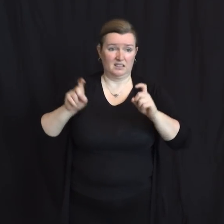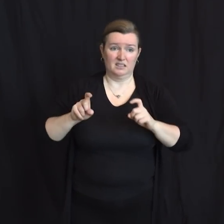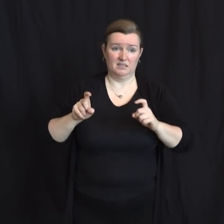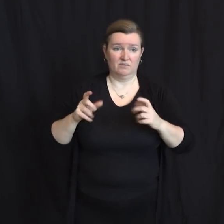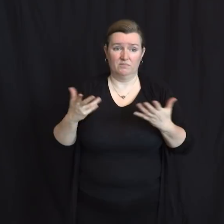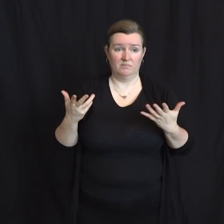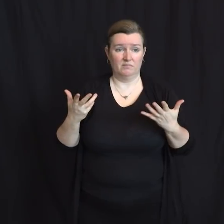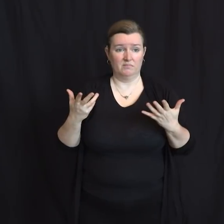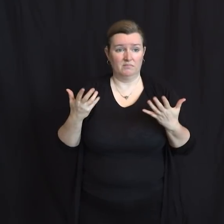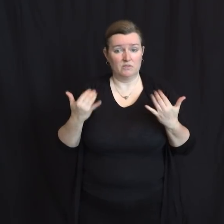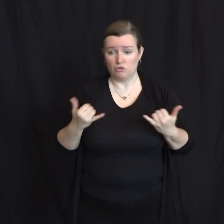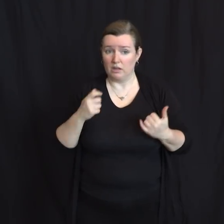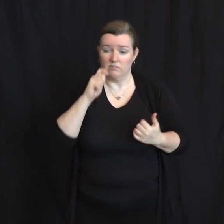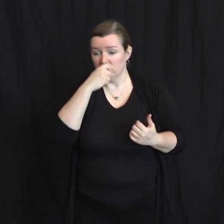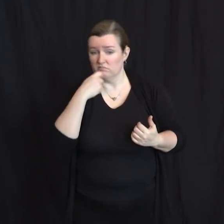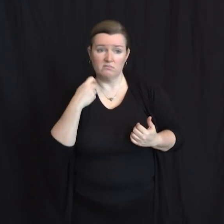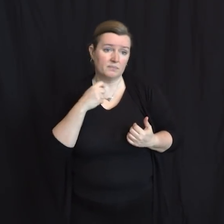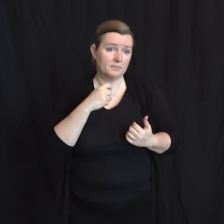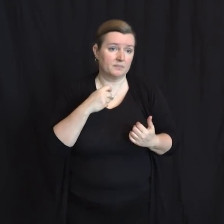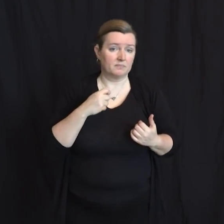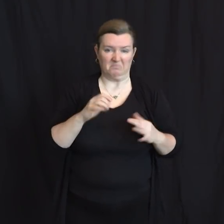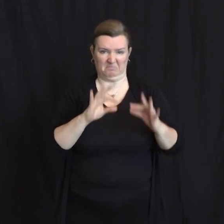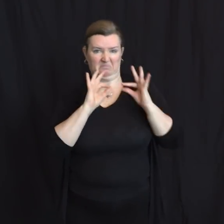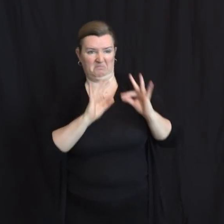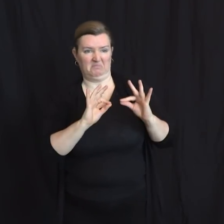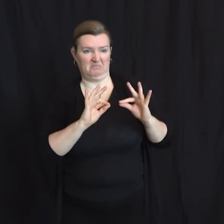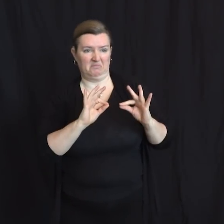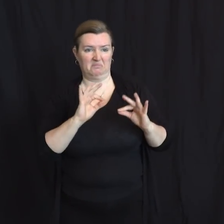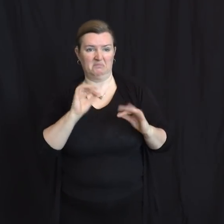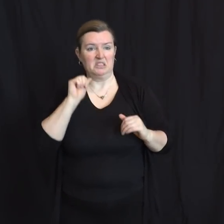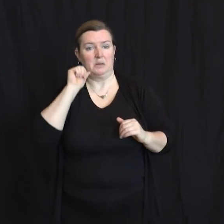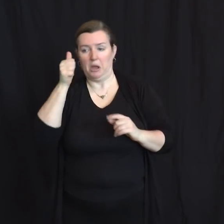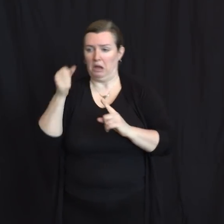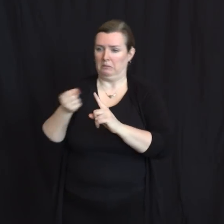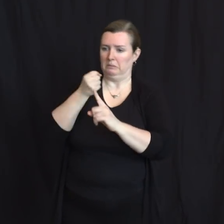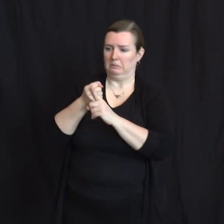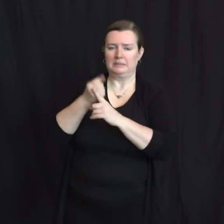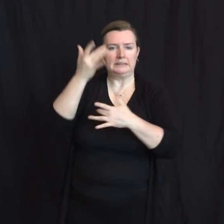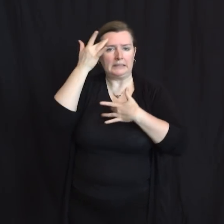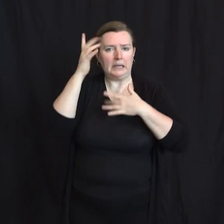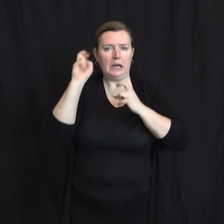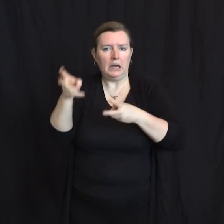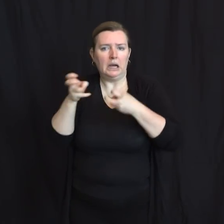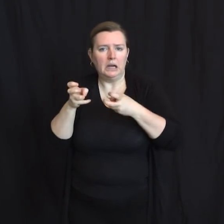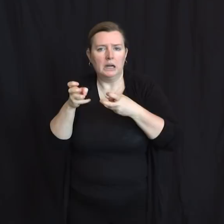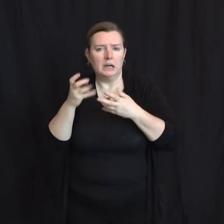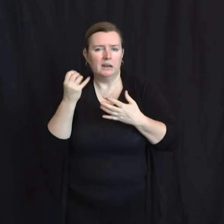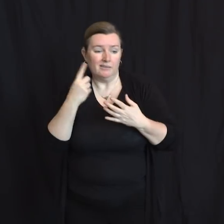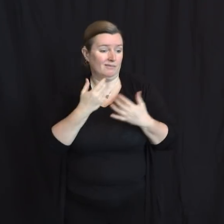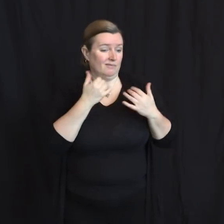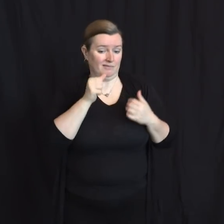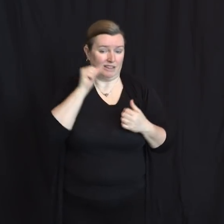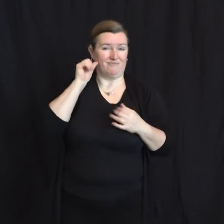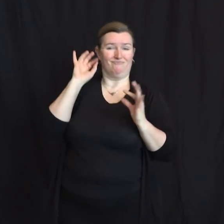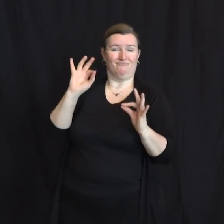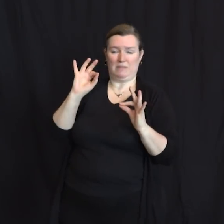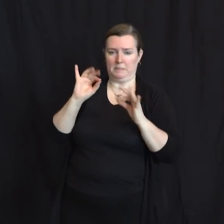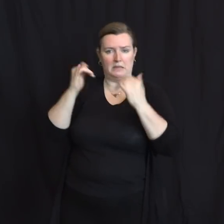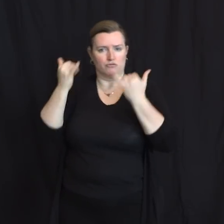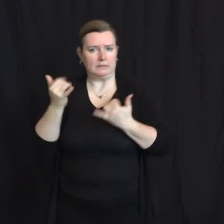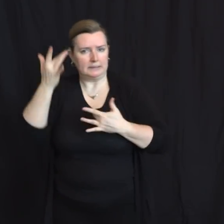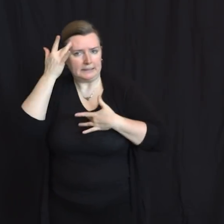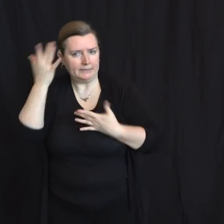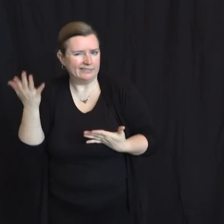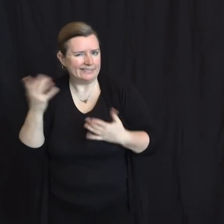time in order to know that. Ultimately, there'll be antibody tests available. And again, as I briefly mentioned, we're working on that